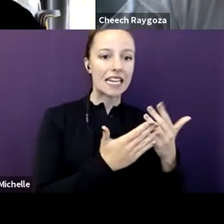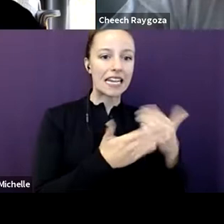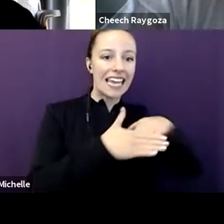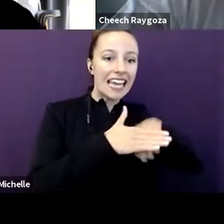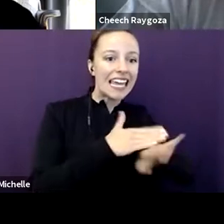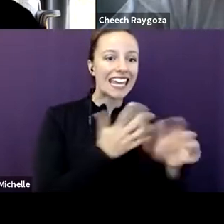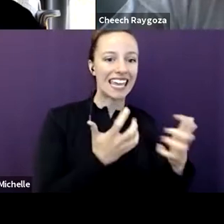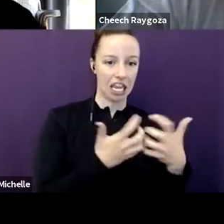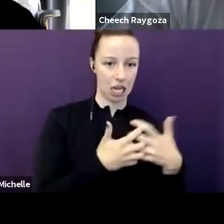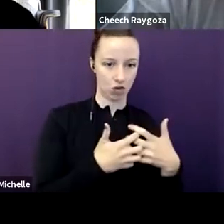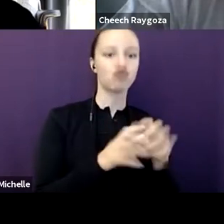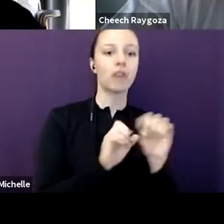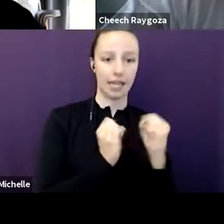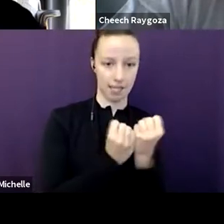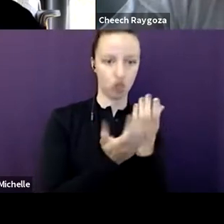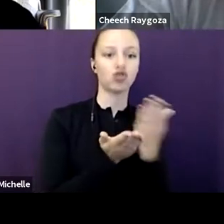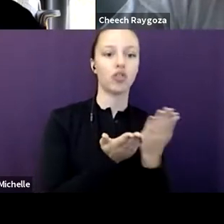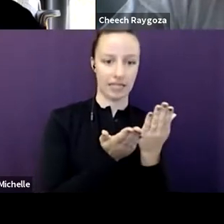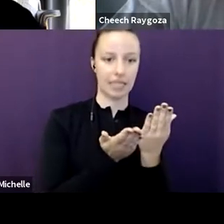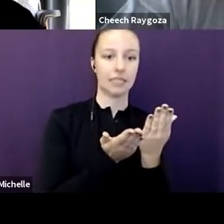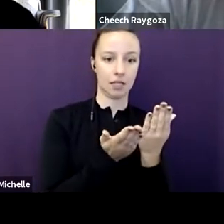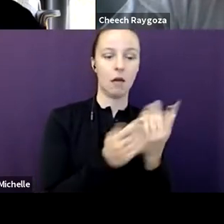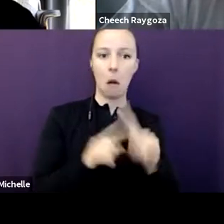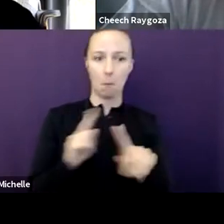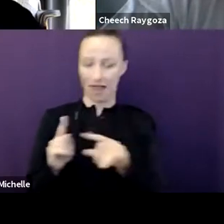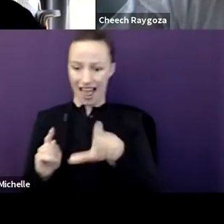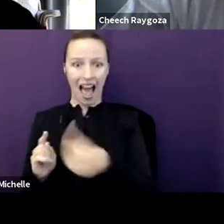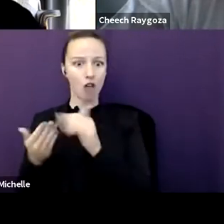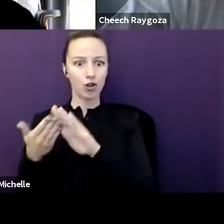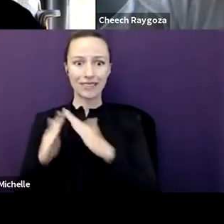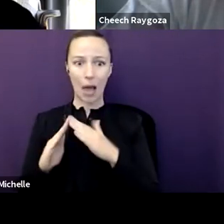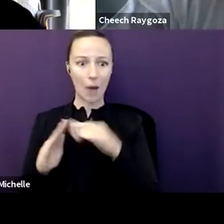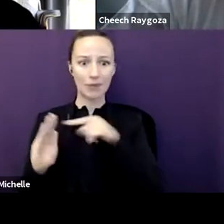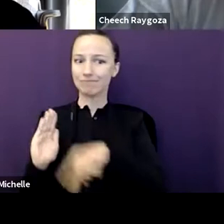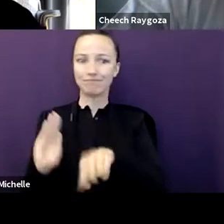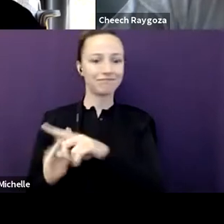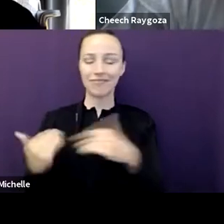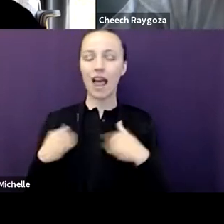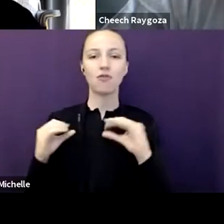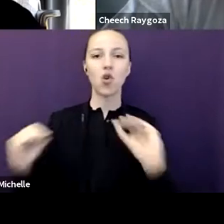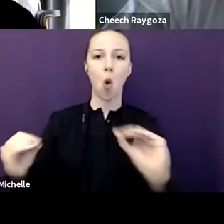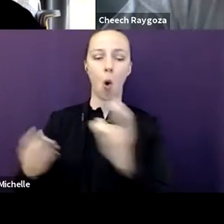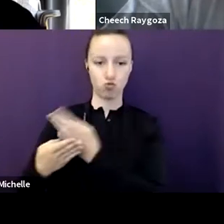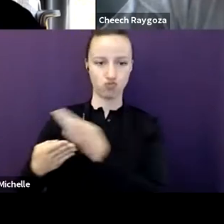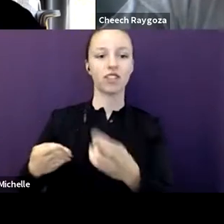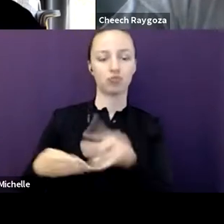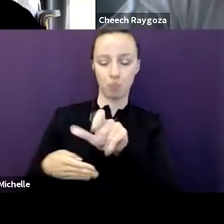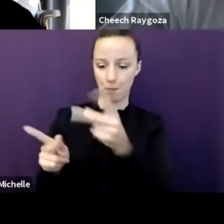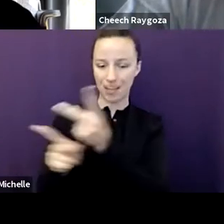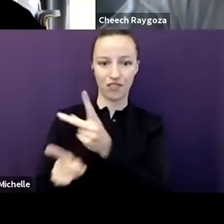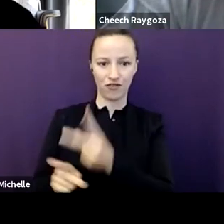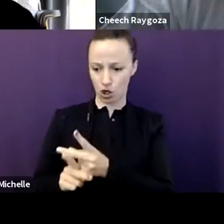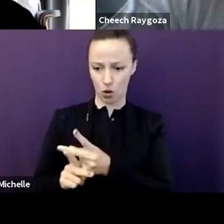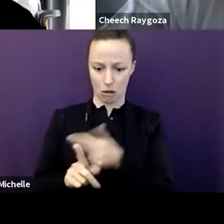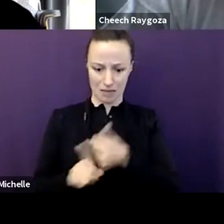available, right? People are coming home to practically no resources, right, and they have to figure out how to do it themselves,